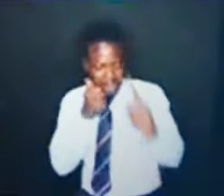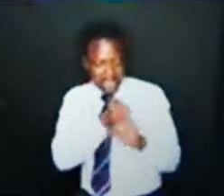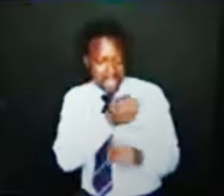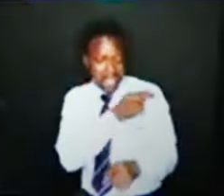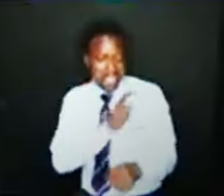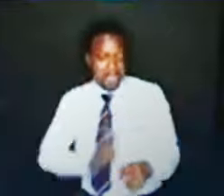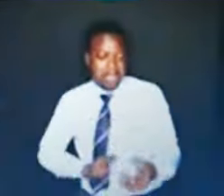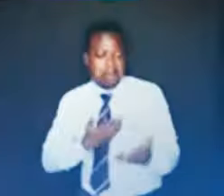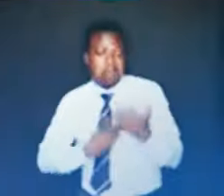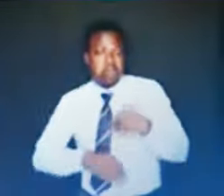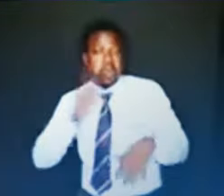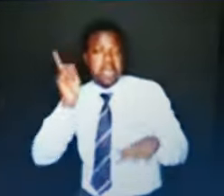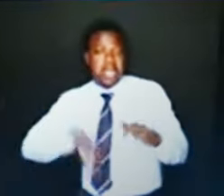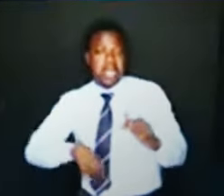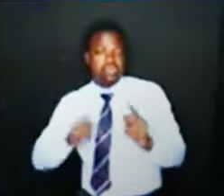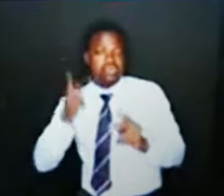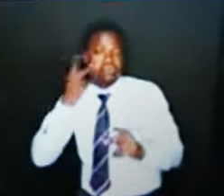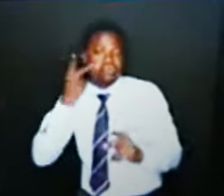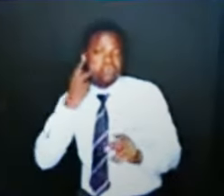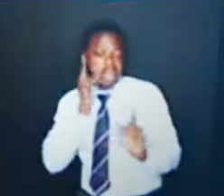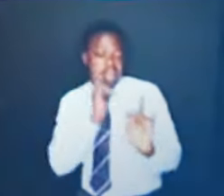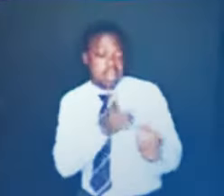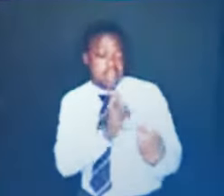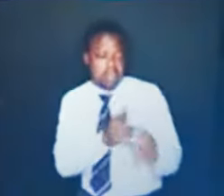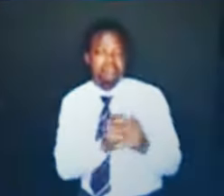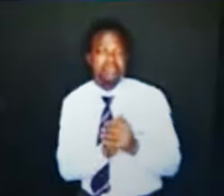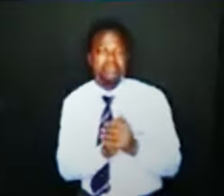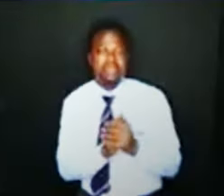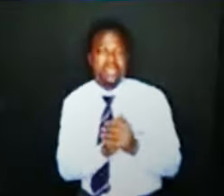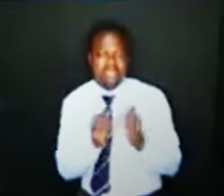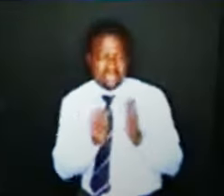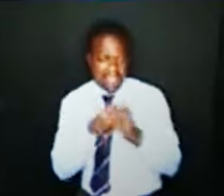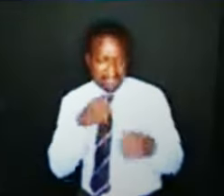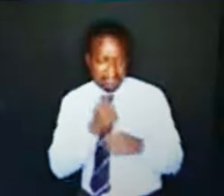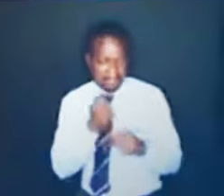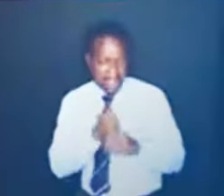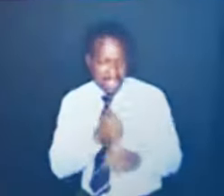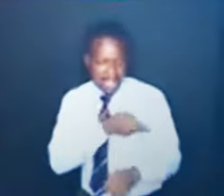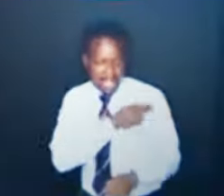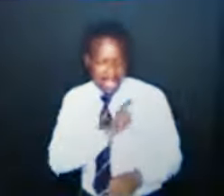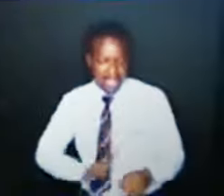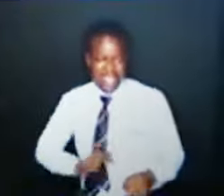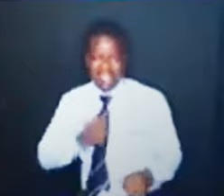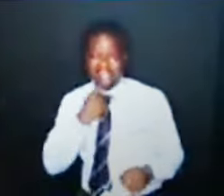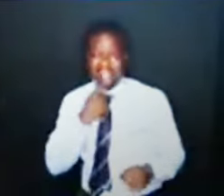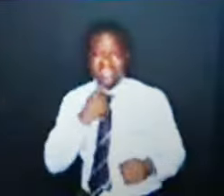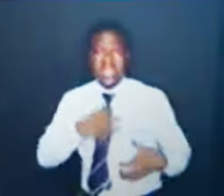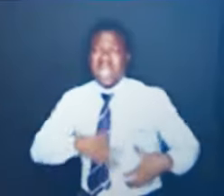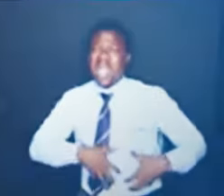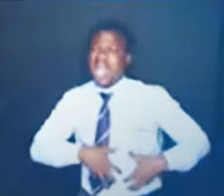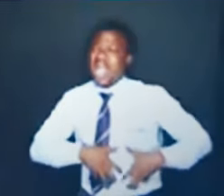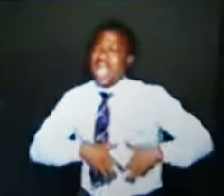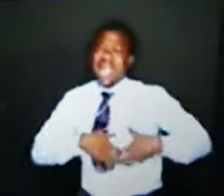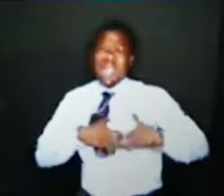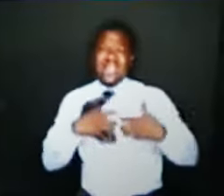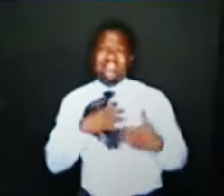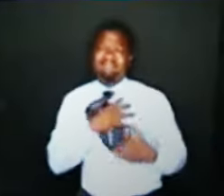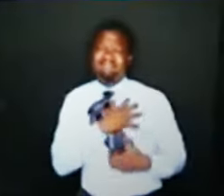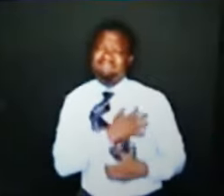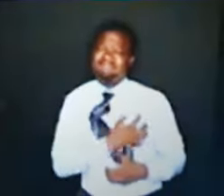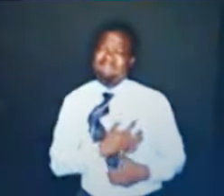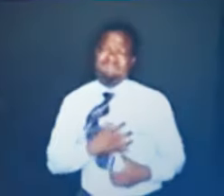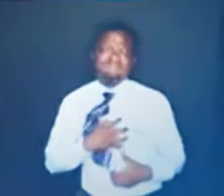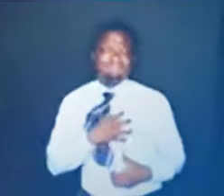awa onwo ye no esre no. And this irritated her Hannah. Na we no bribia mu no ya na